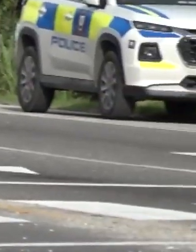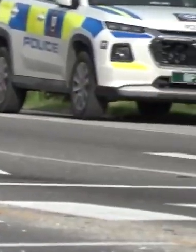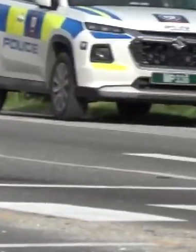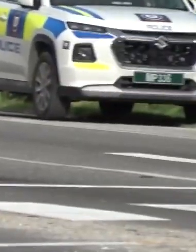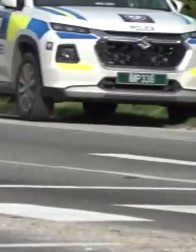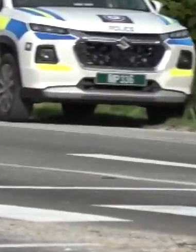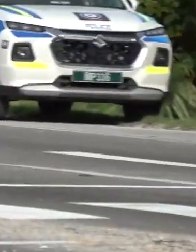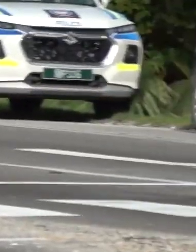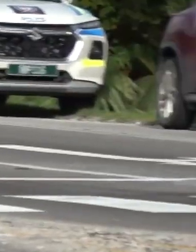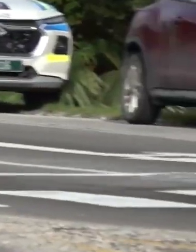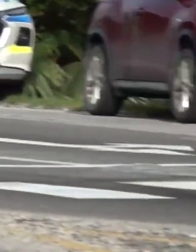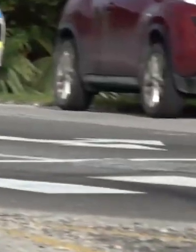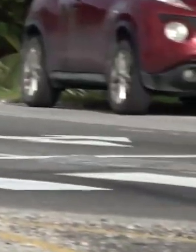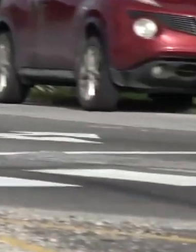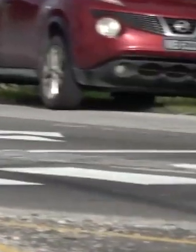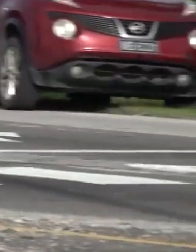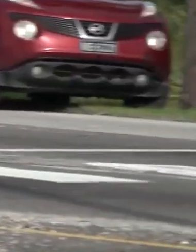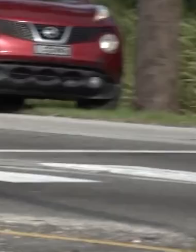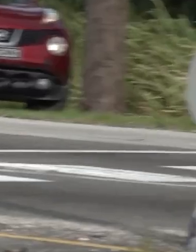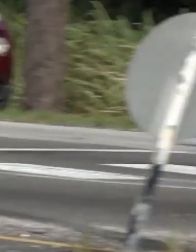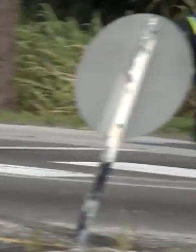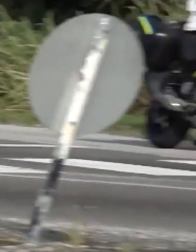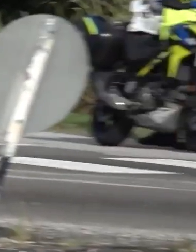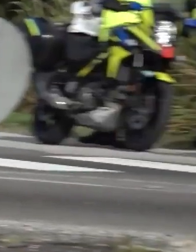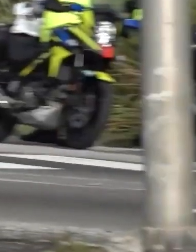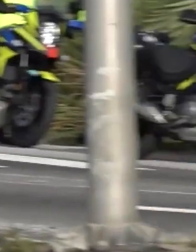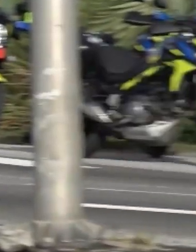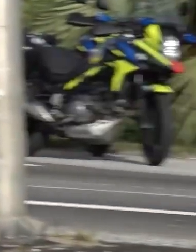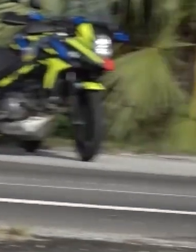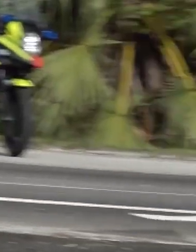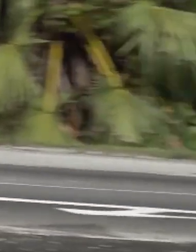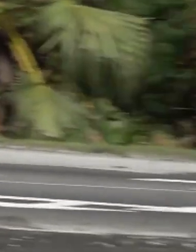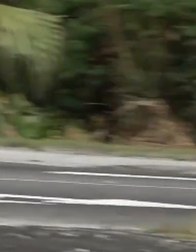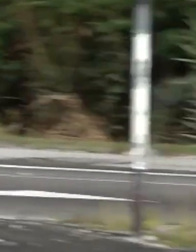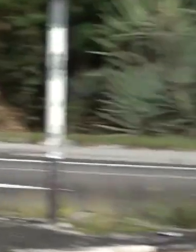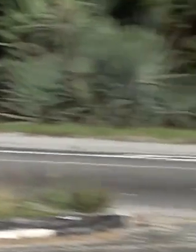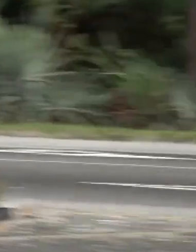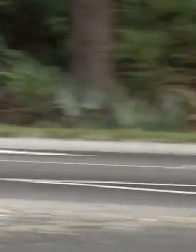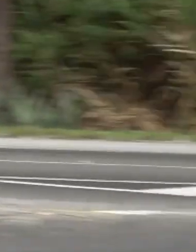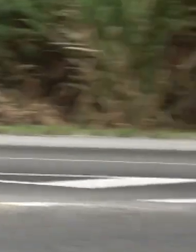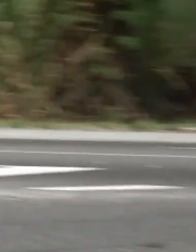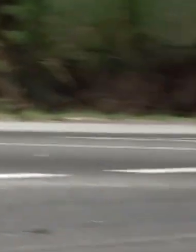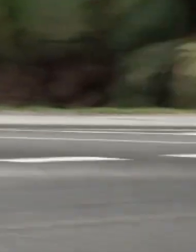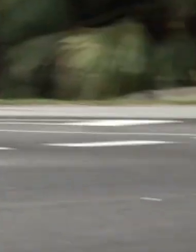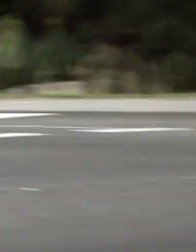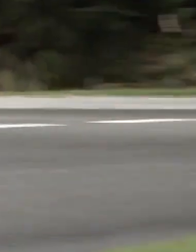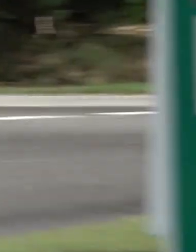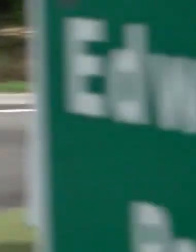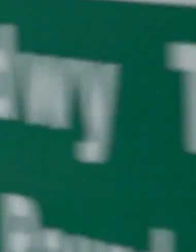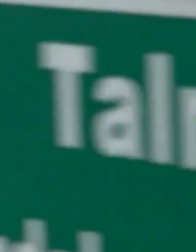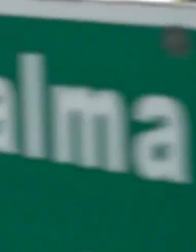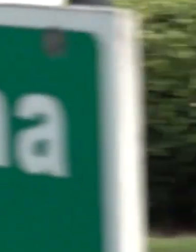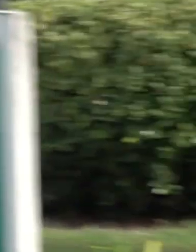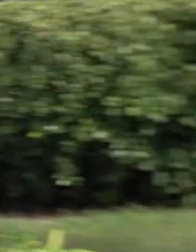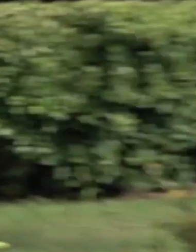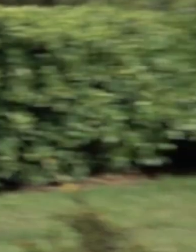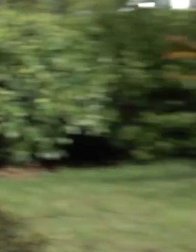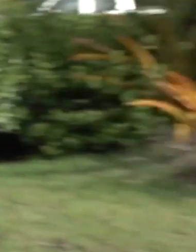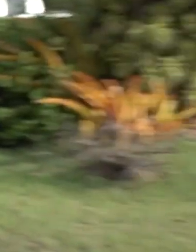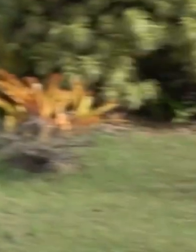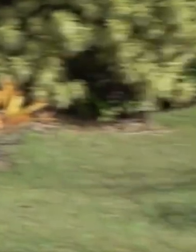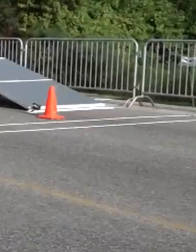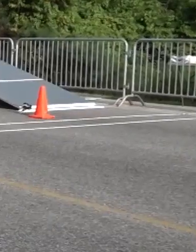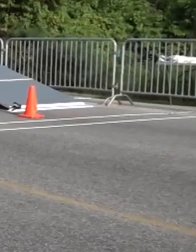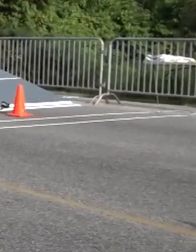region rose early on Saturday morning as the 2-day Caribbean Cycling Championships got started here in